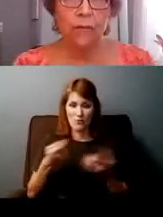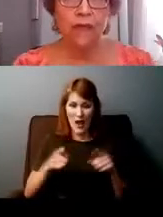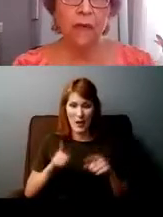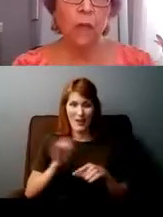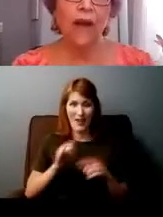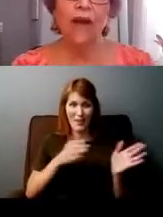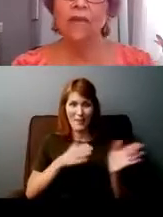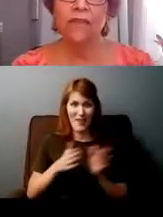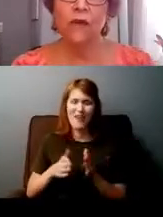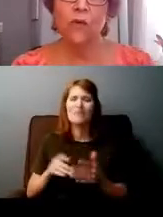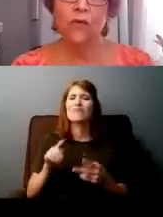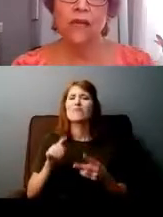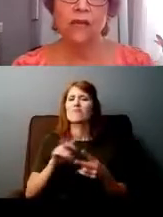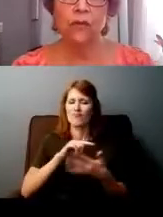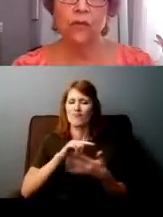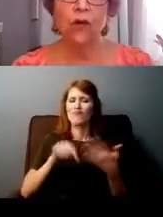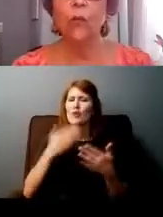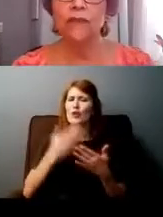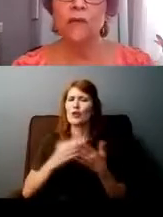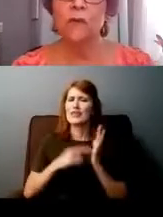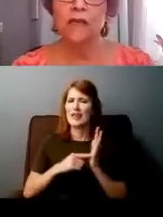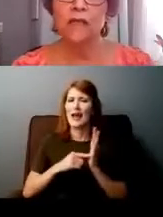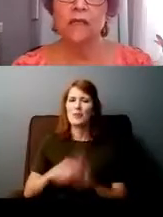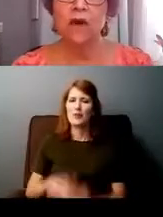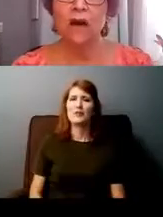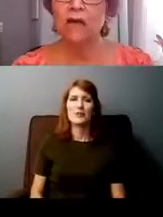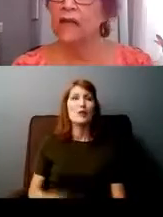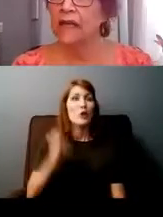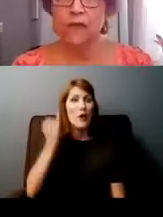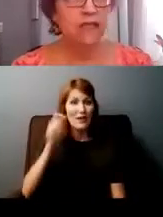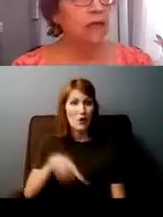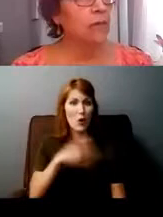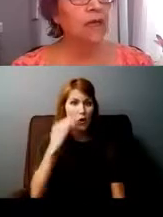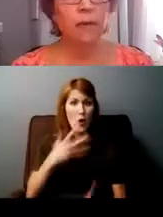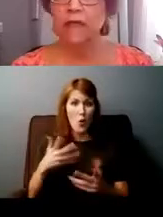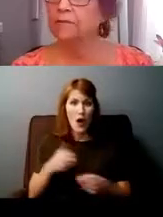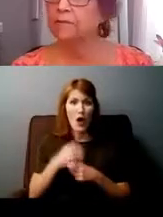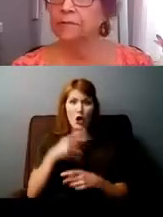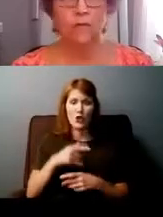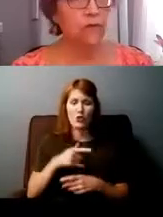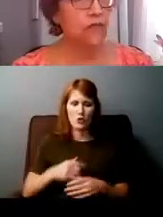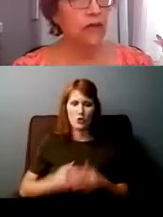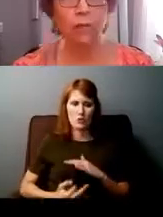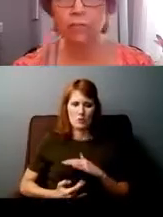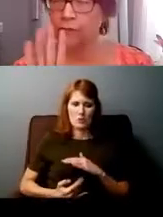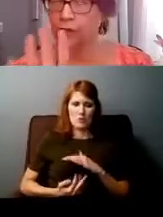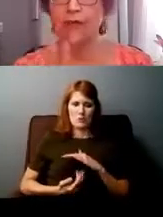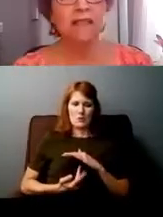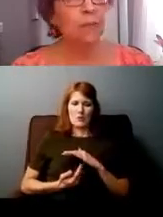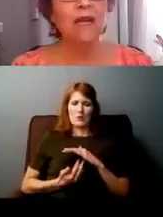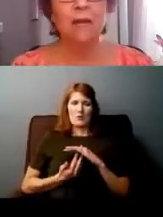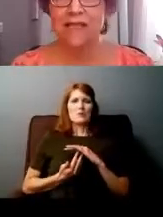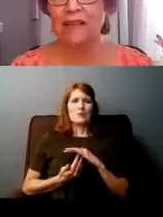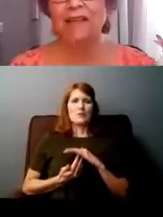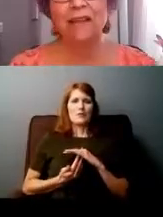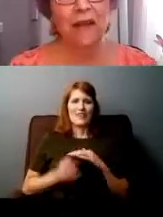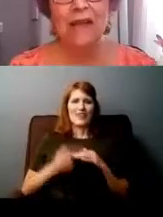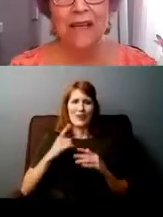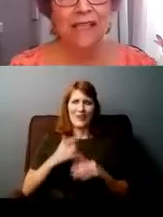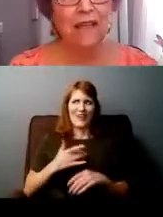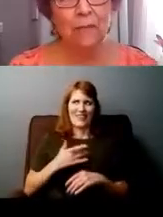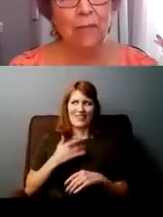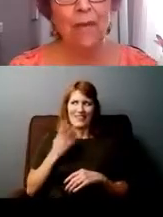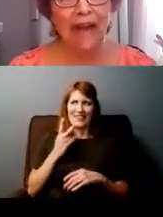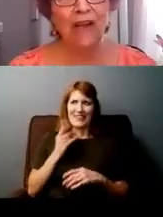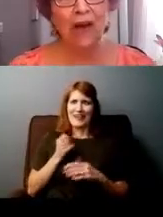you can be aware of those. If you know what those buttons are, you see them coming, you see them, you can sometimes see all of that,